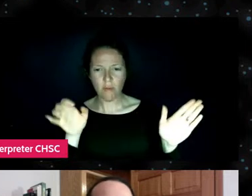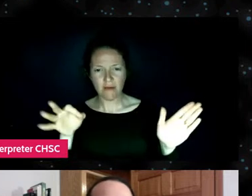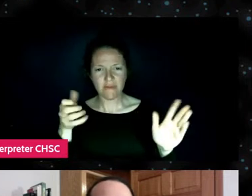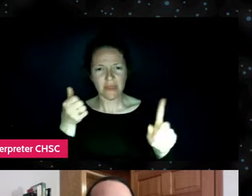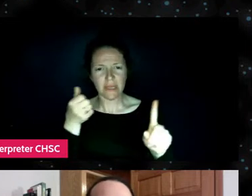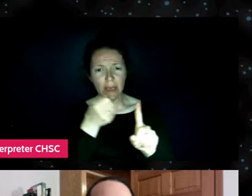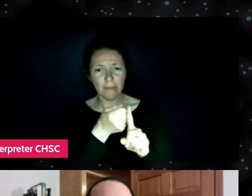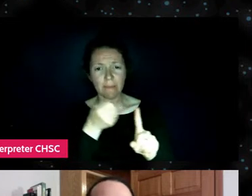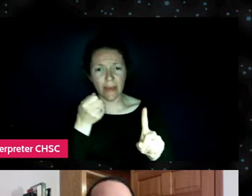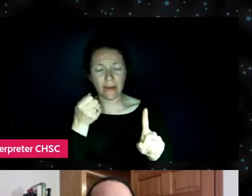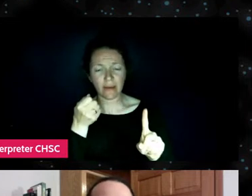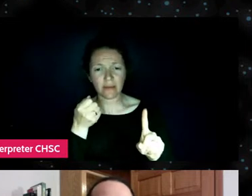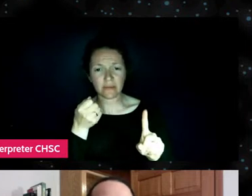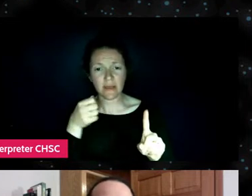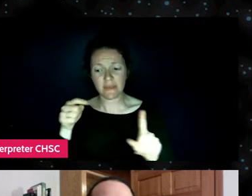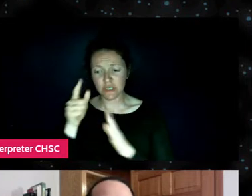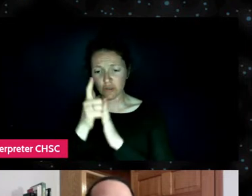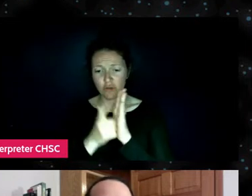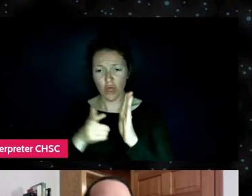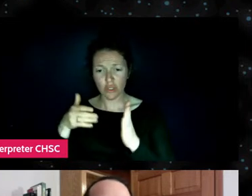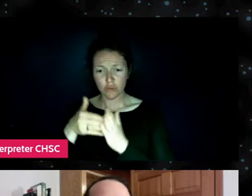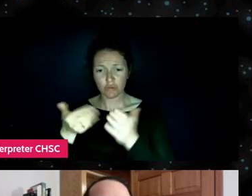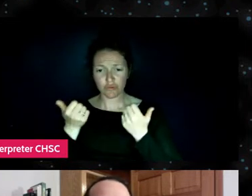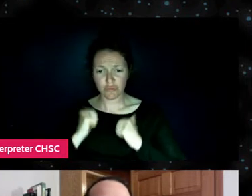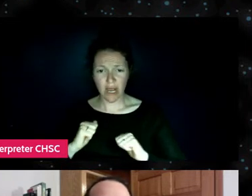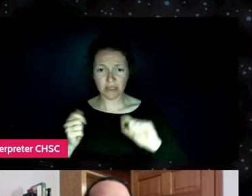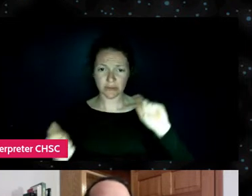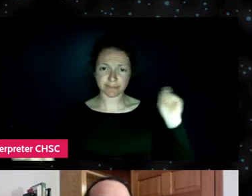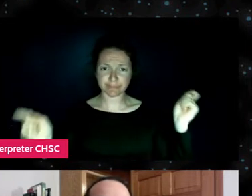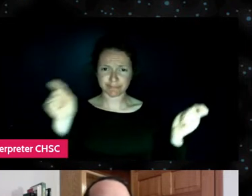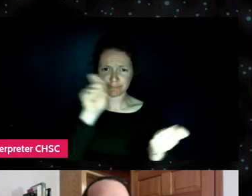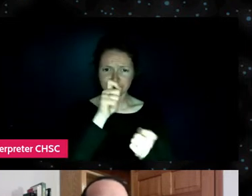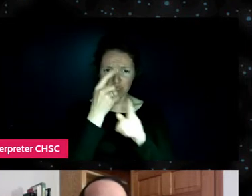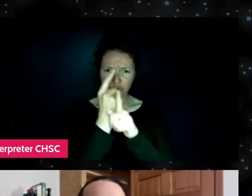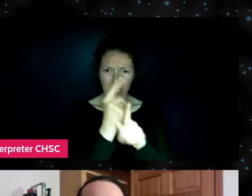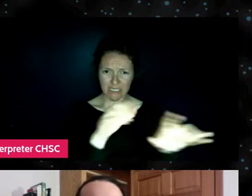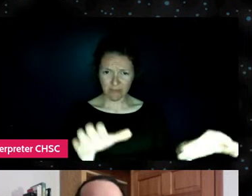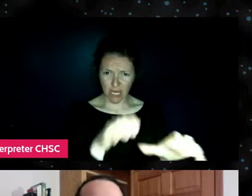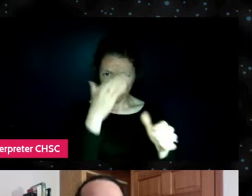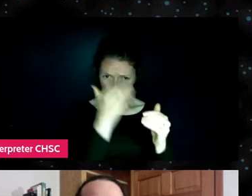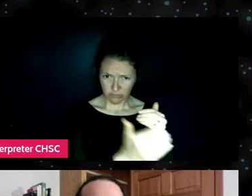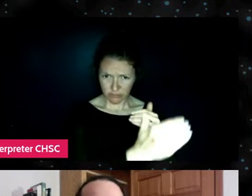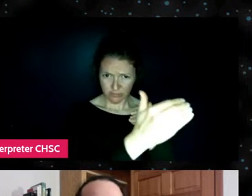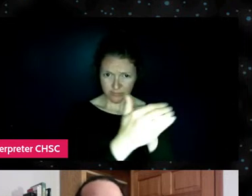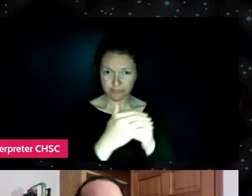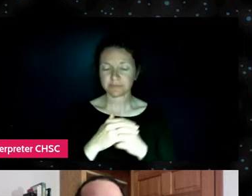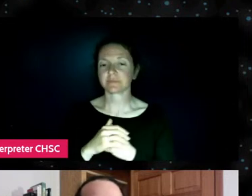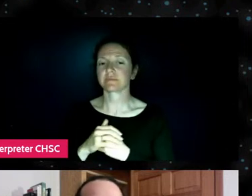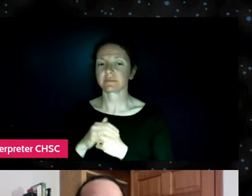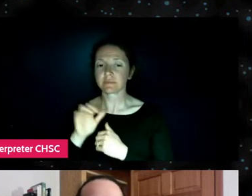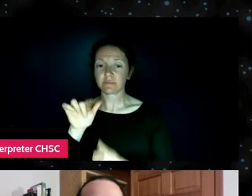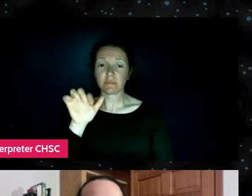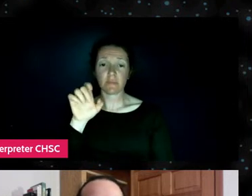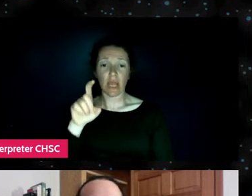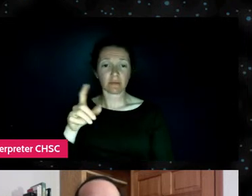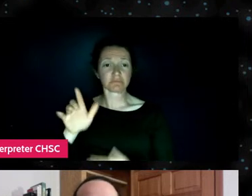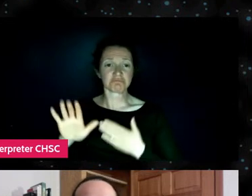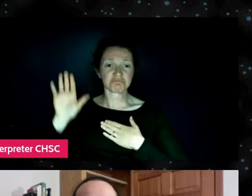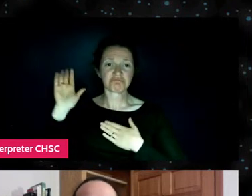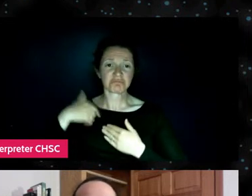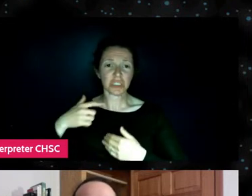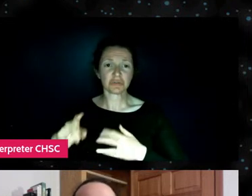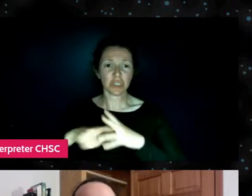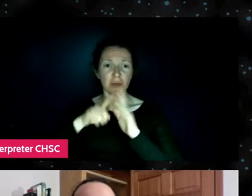seeks to make corrective action for? Well, that's a great question. I suppose I can start with it.